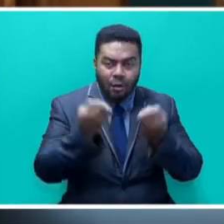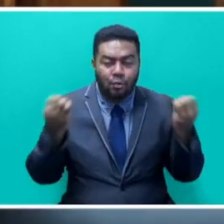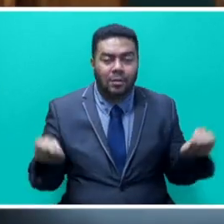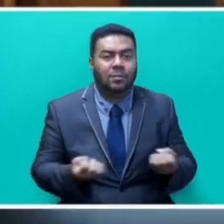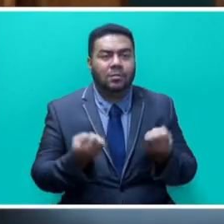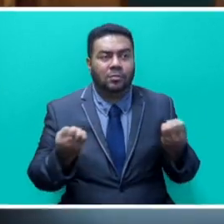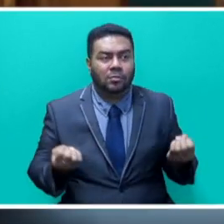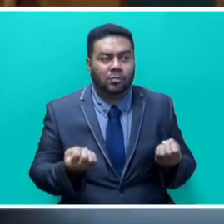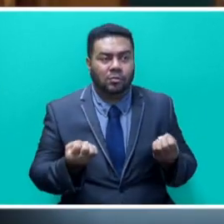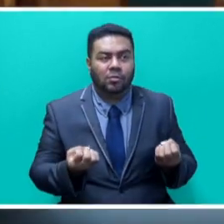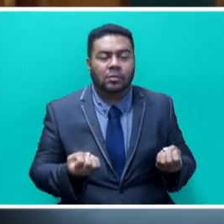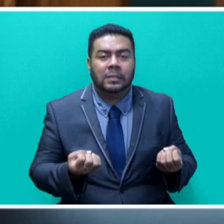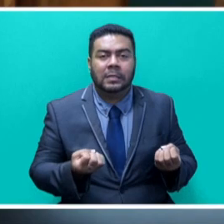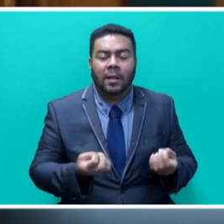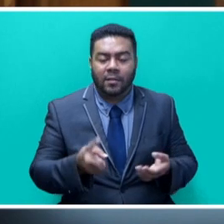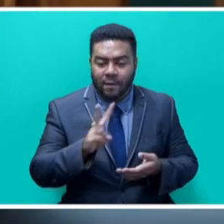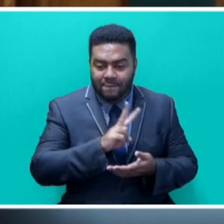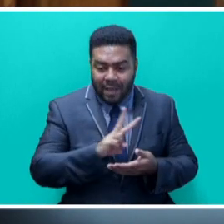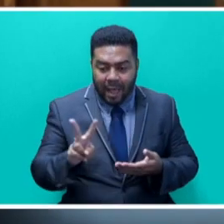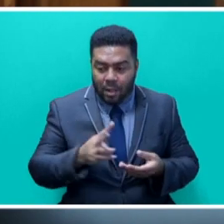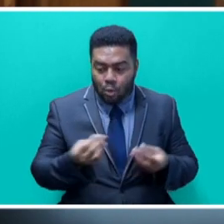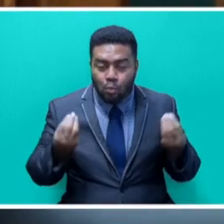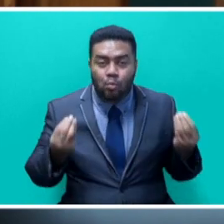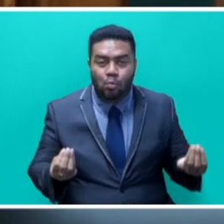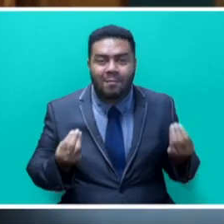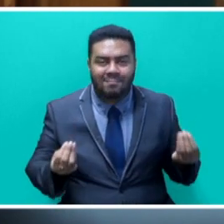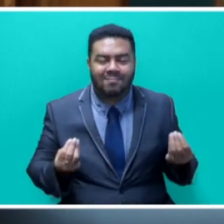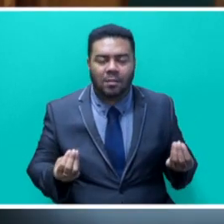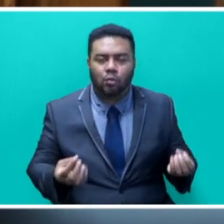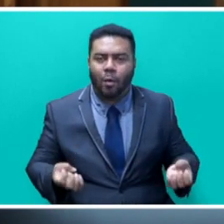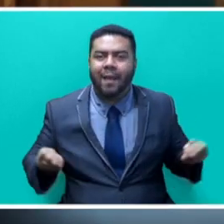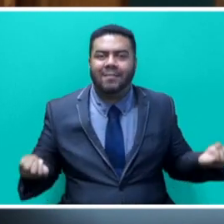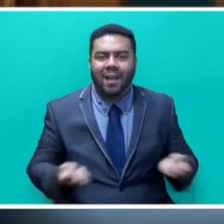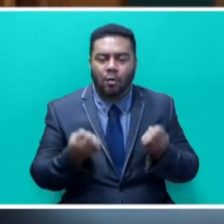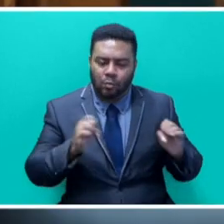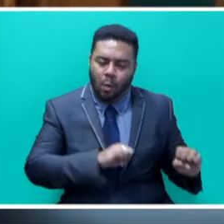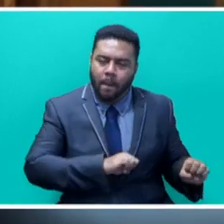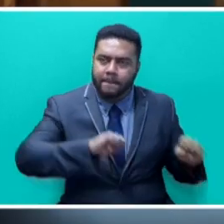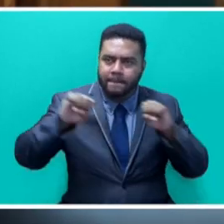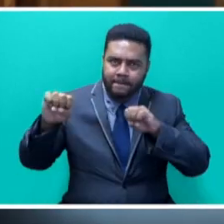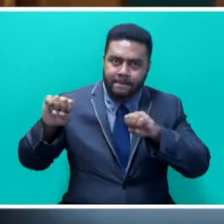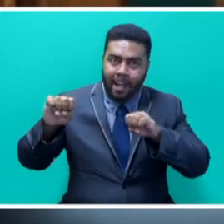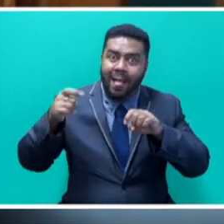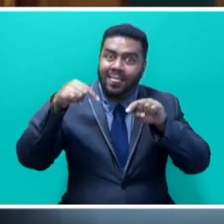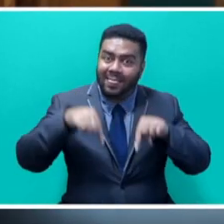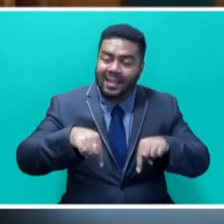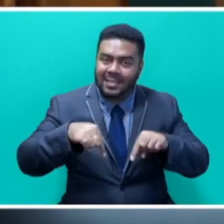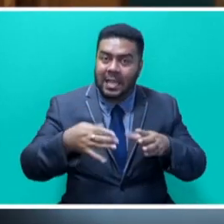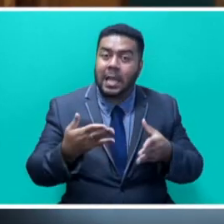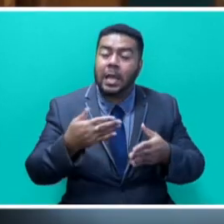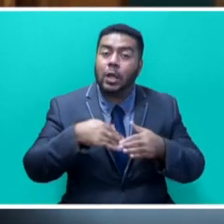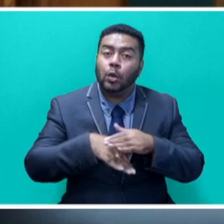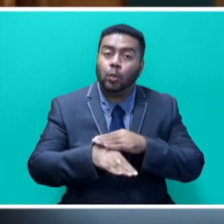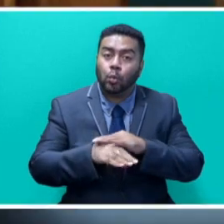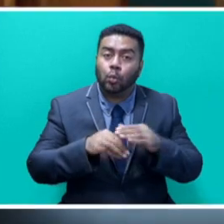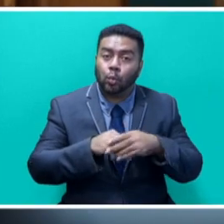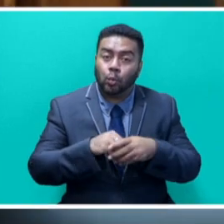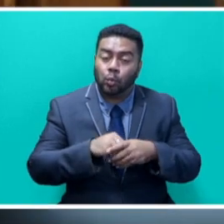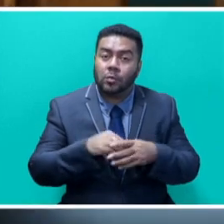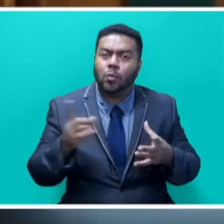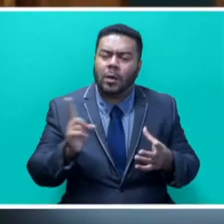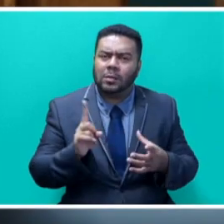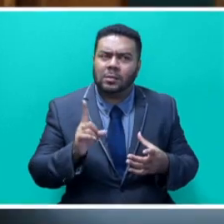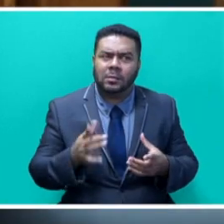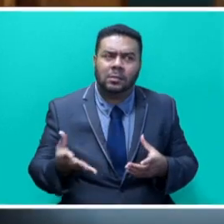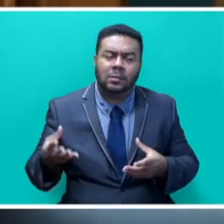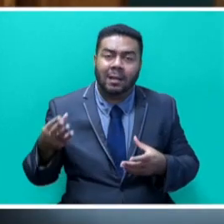import value-adding machinery while encouraging exports. This includes the export tax deduction